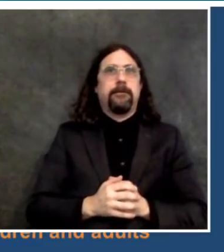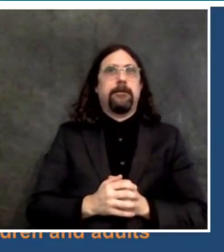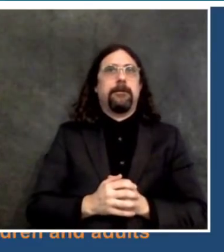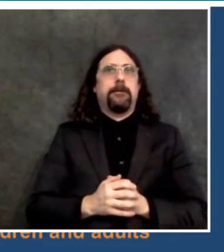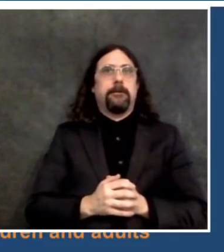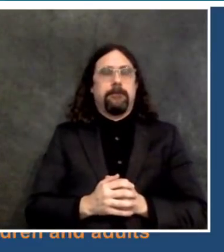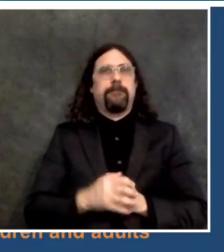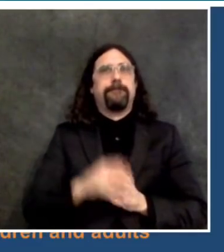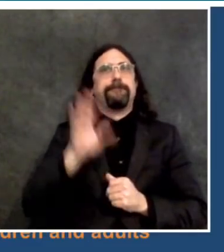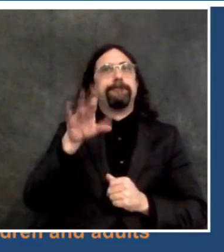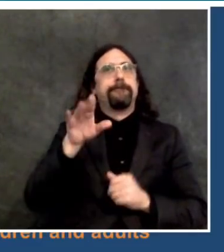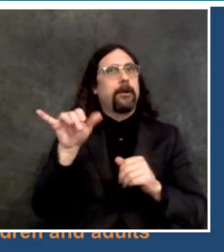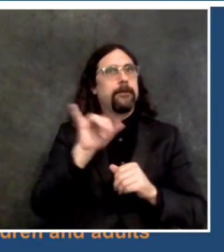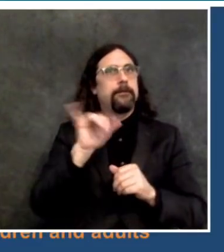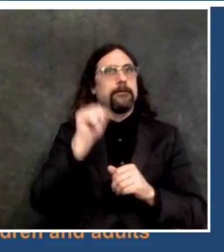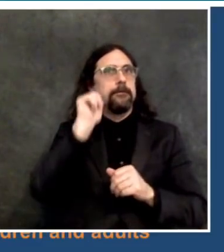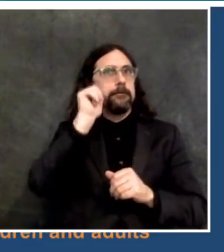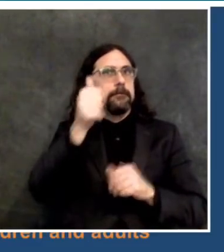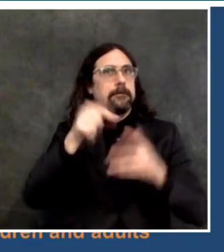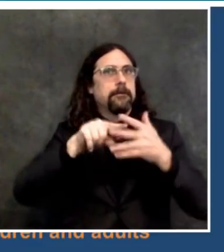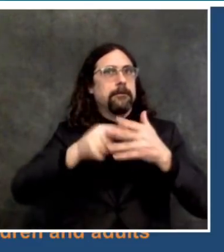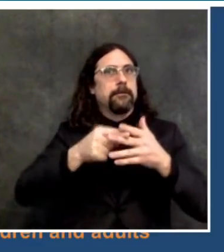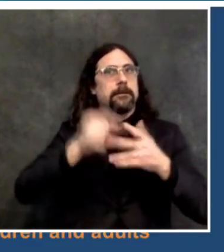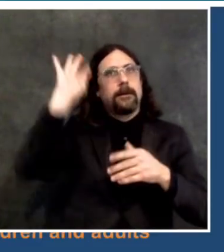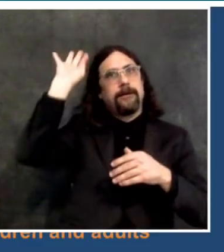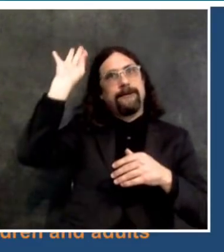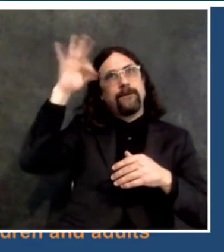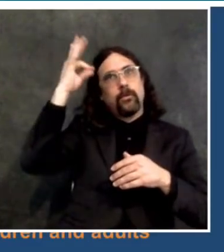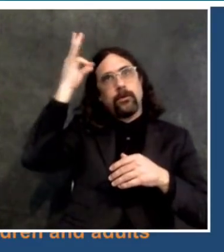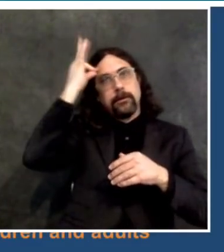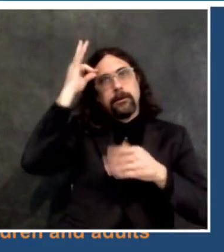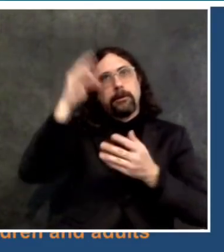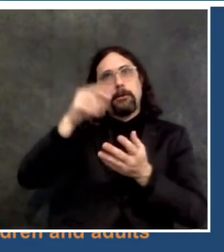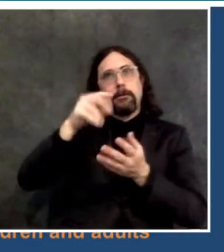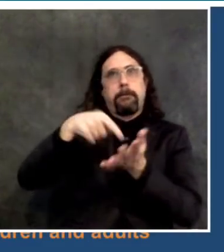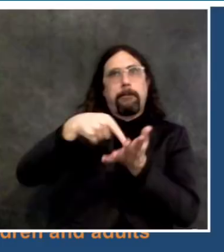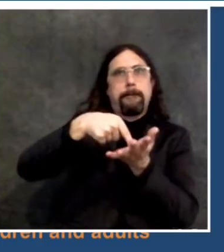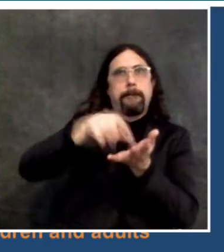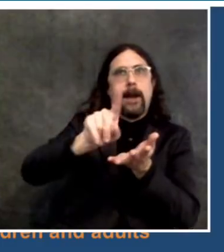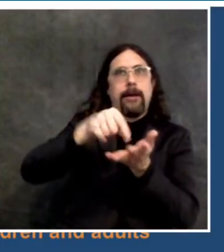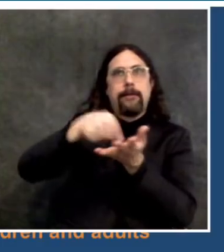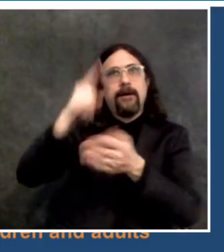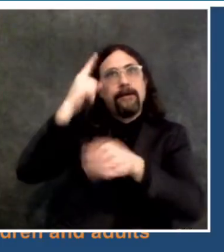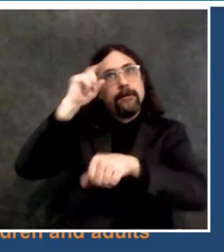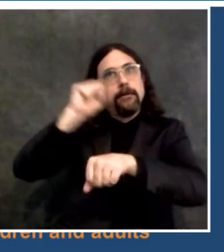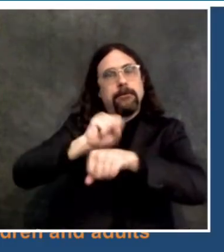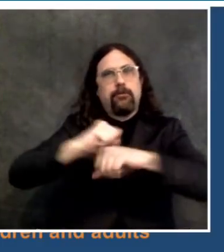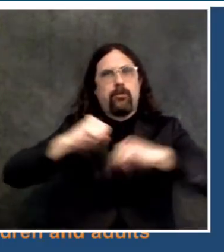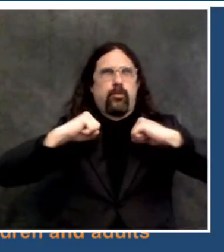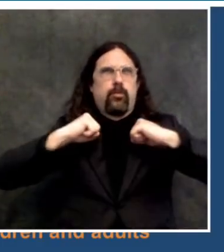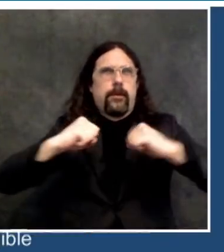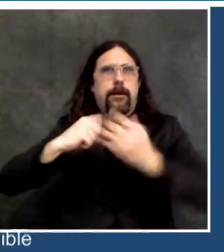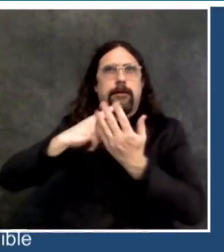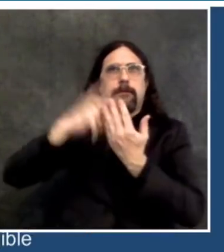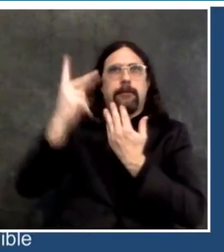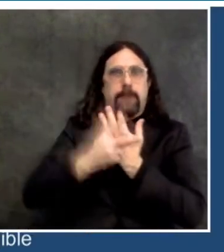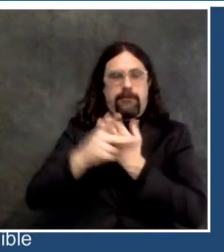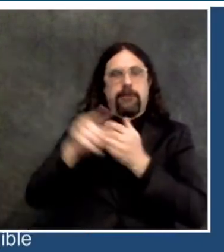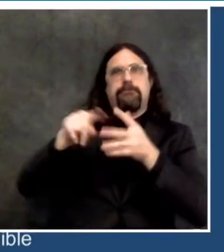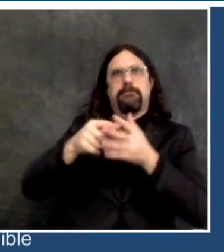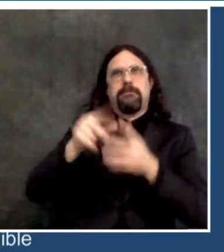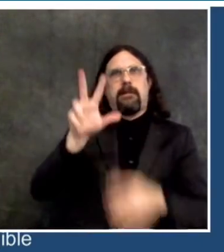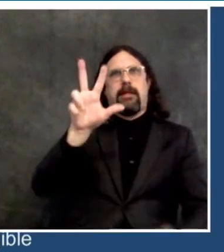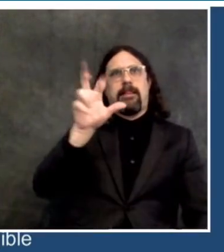billion loan program. It's for businesses and for nonprofit organizations that have employees up to a number